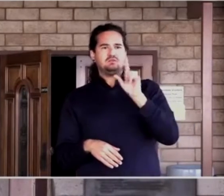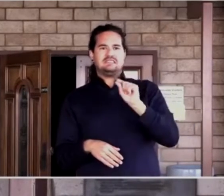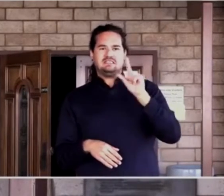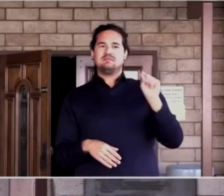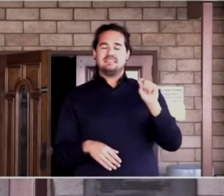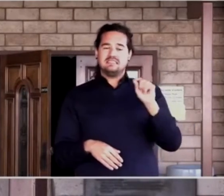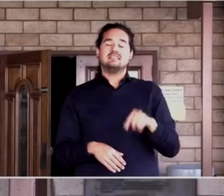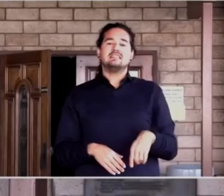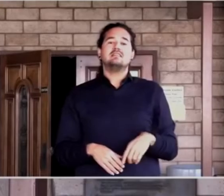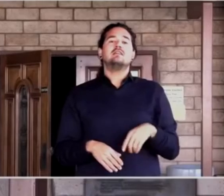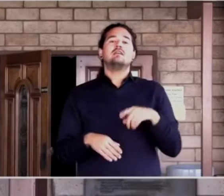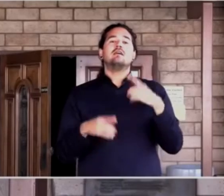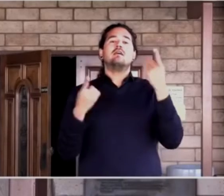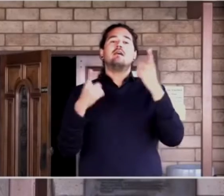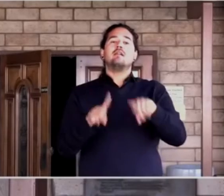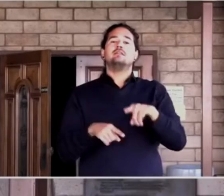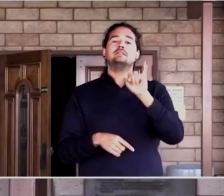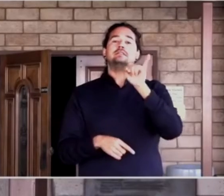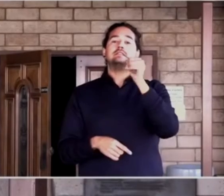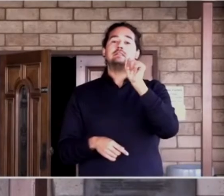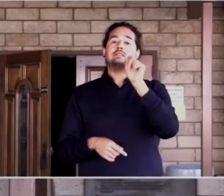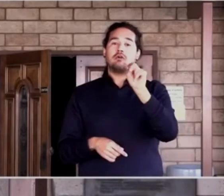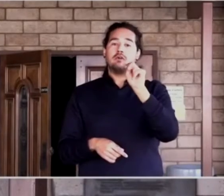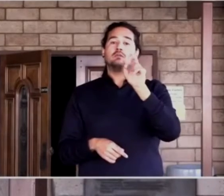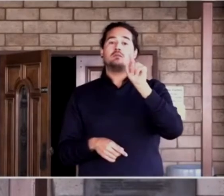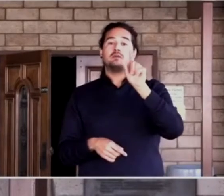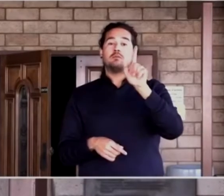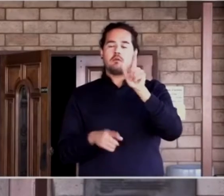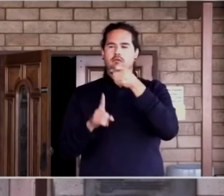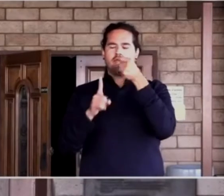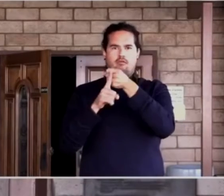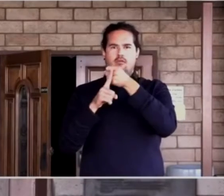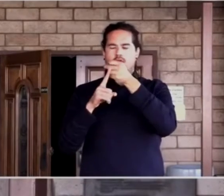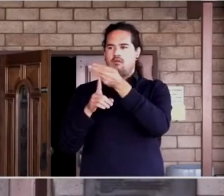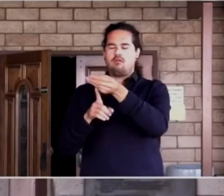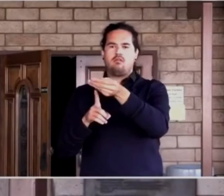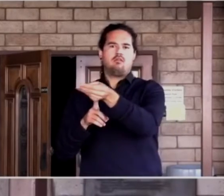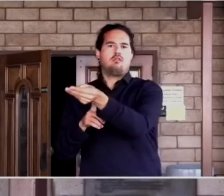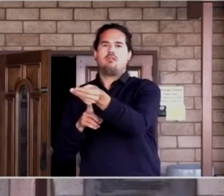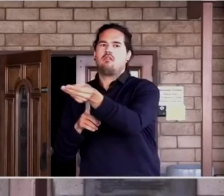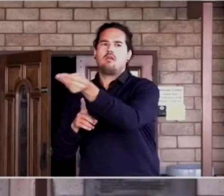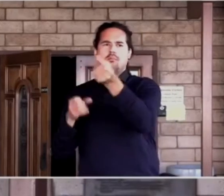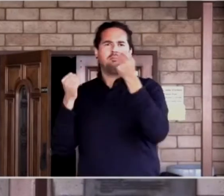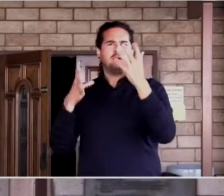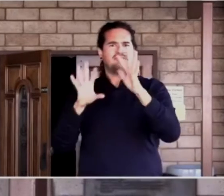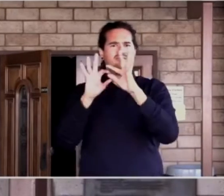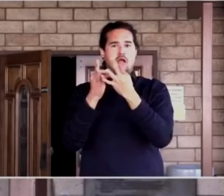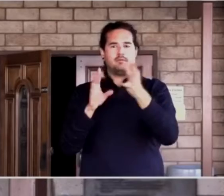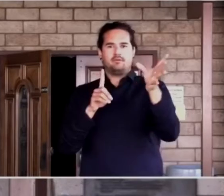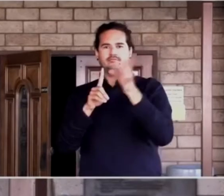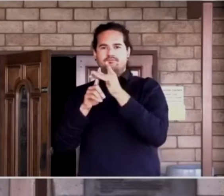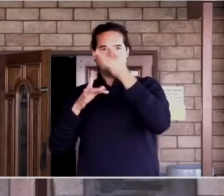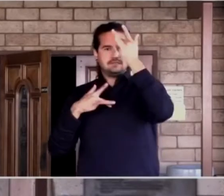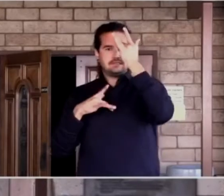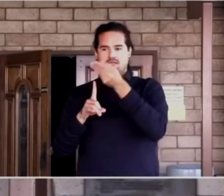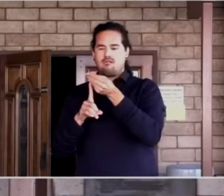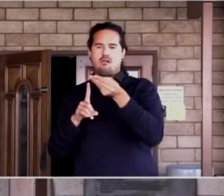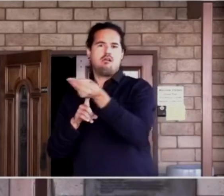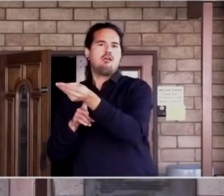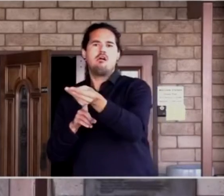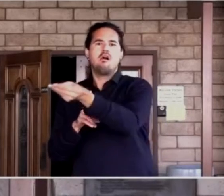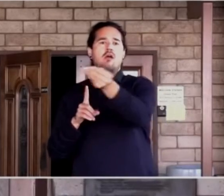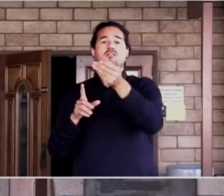after family who contracted the disease. We've lost a number of members to the disease, and having